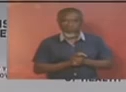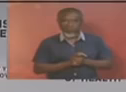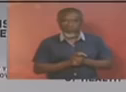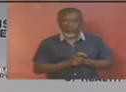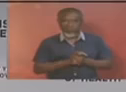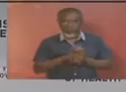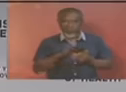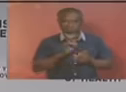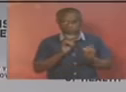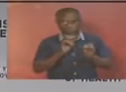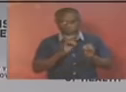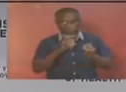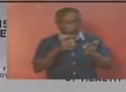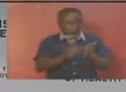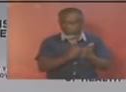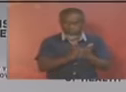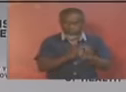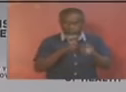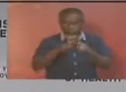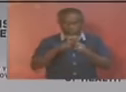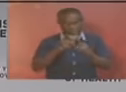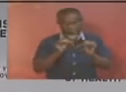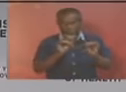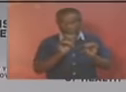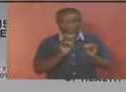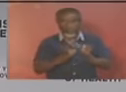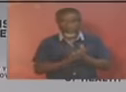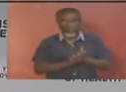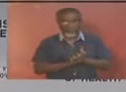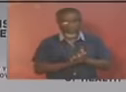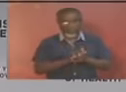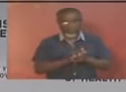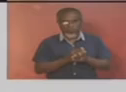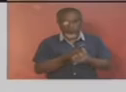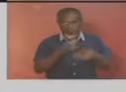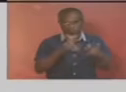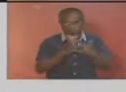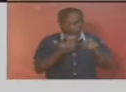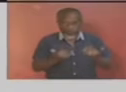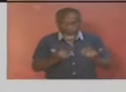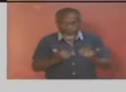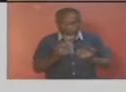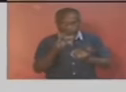new positives reported, leaving our total positive cases at